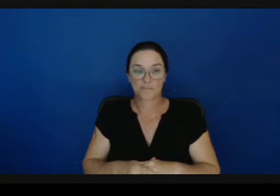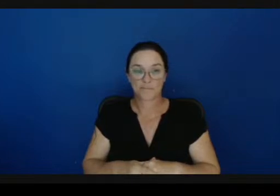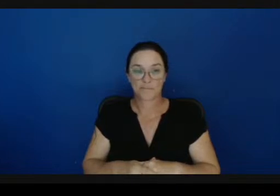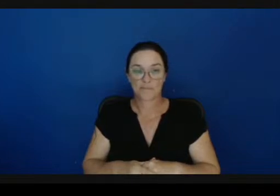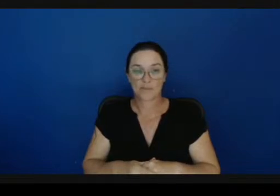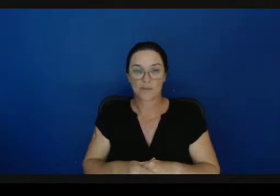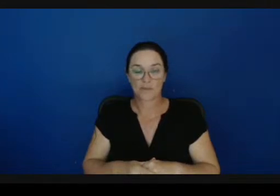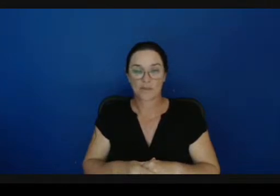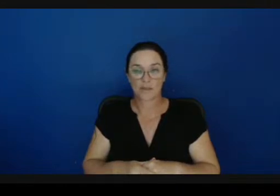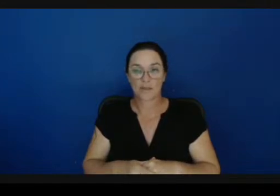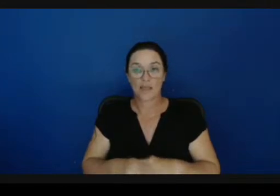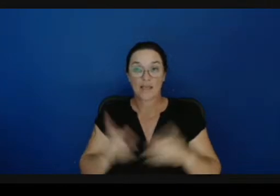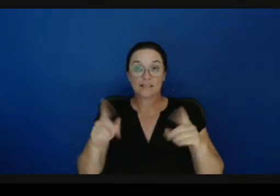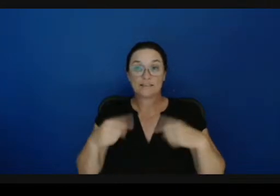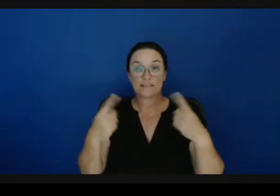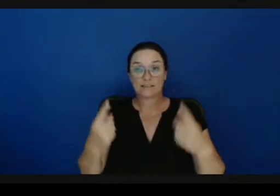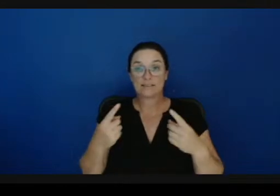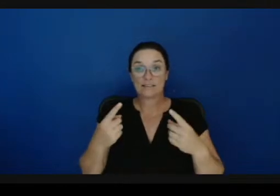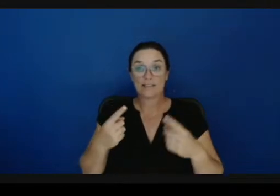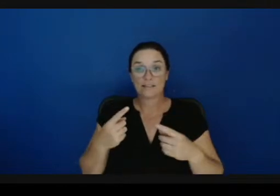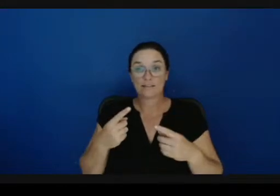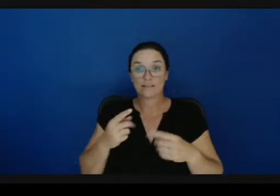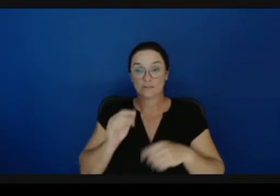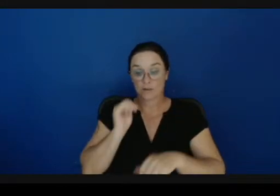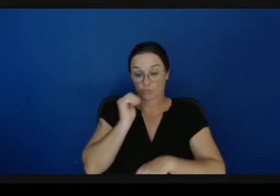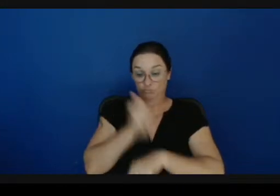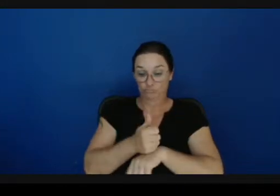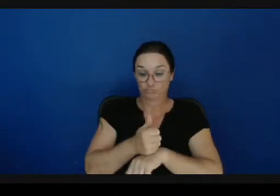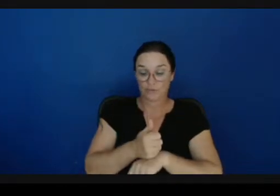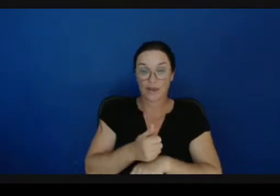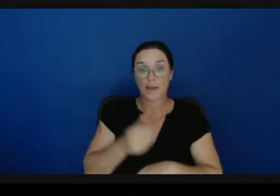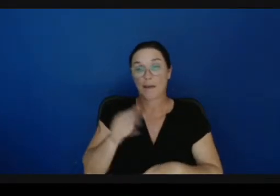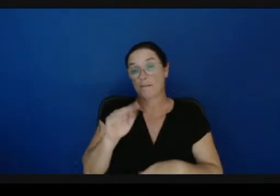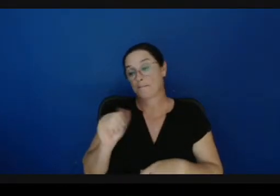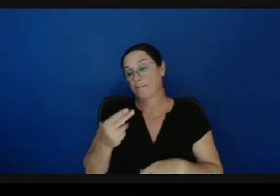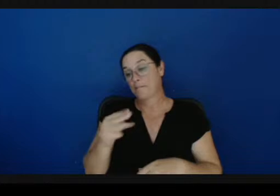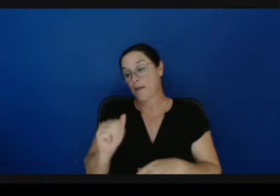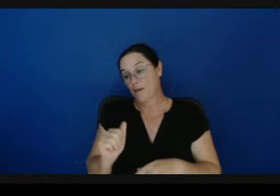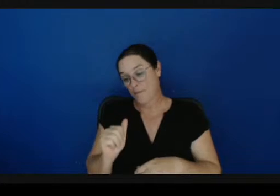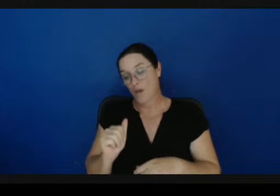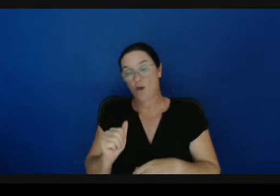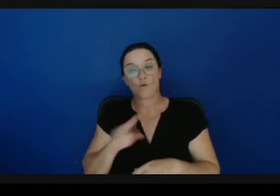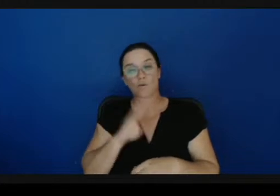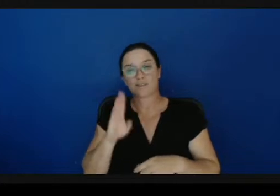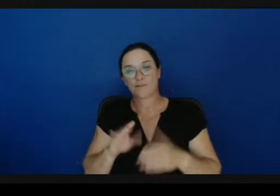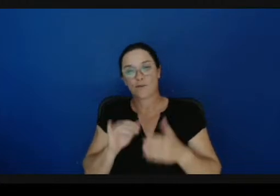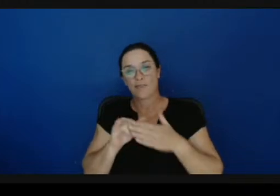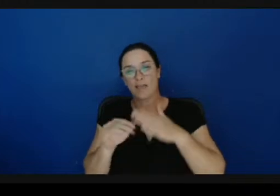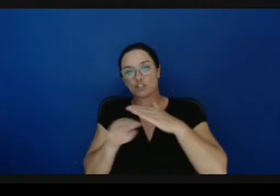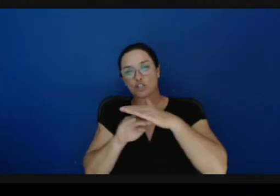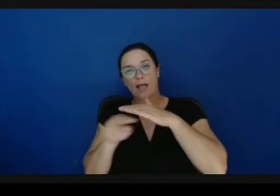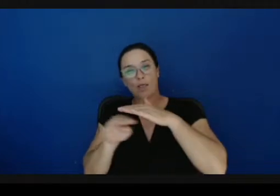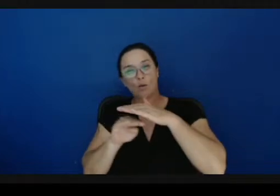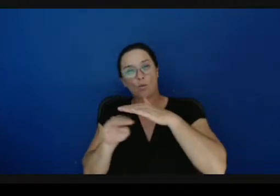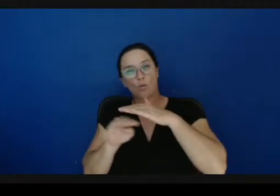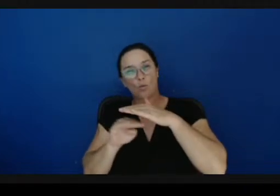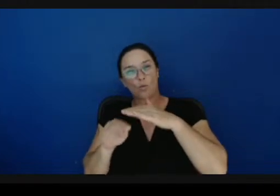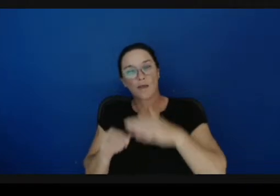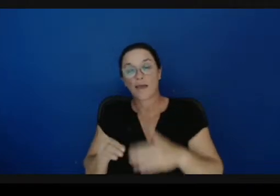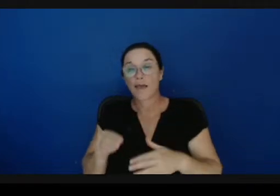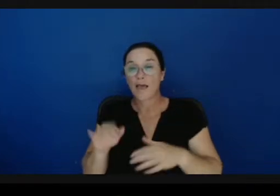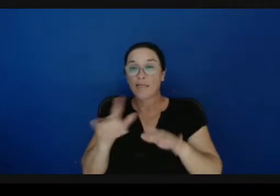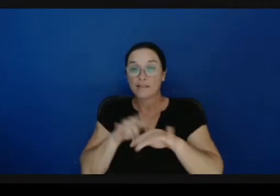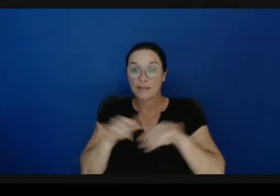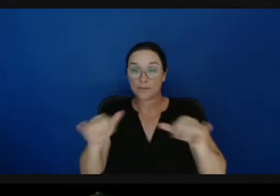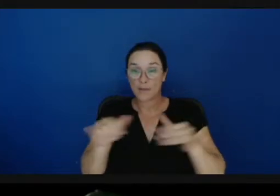installed, magma had never come this shallow before under Mauna Loa summit. So this we knew then as well. And at the same time as that was happening,